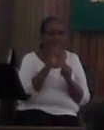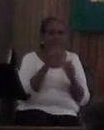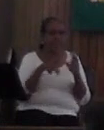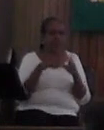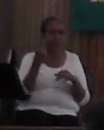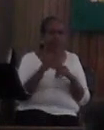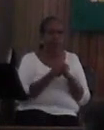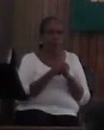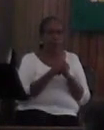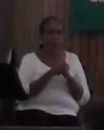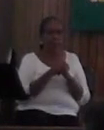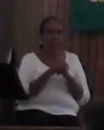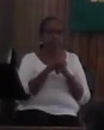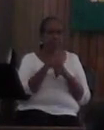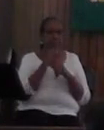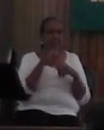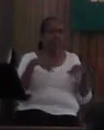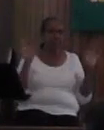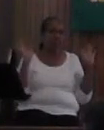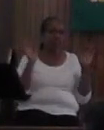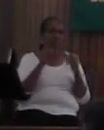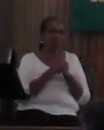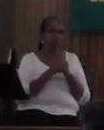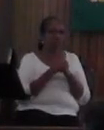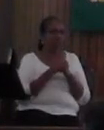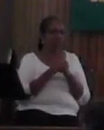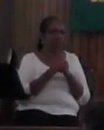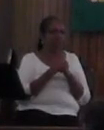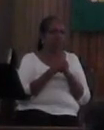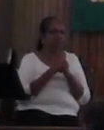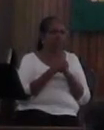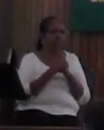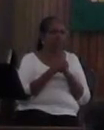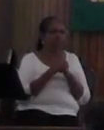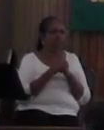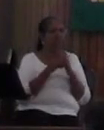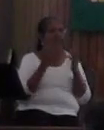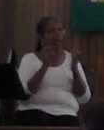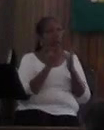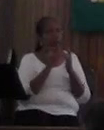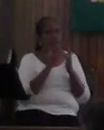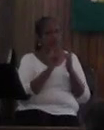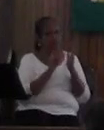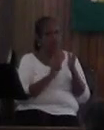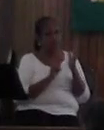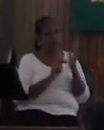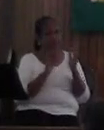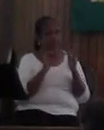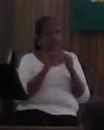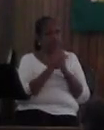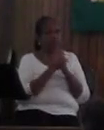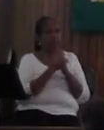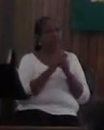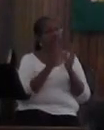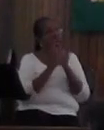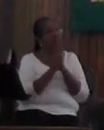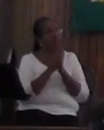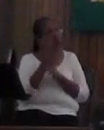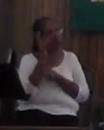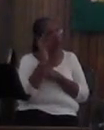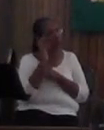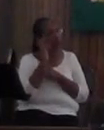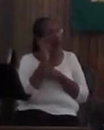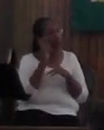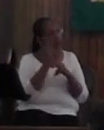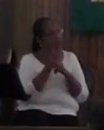not to throw in the towel. Now, I want to read that, and I ask that you listen carefully